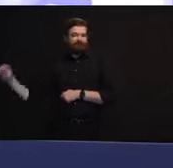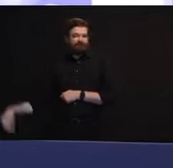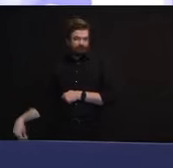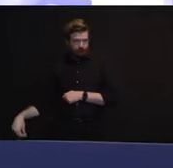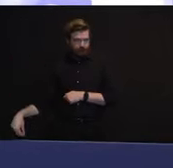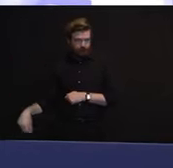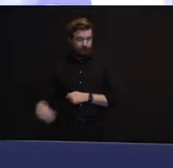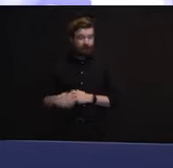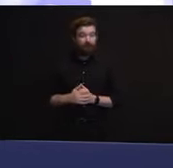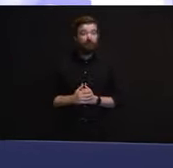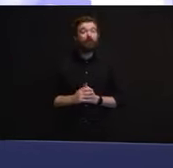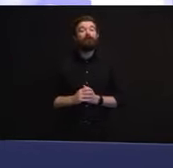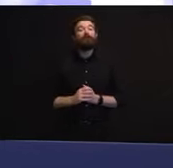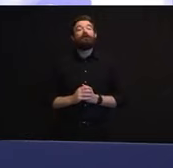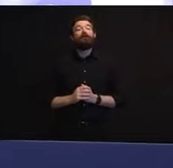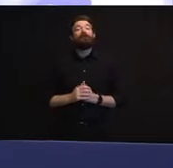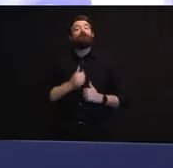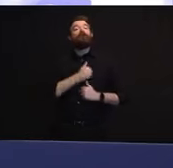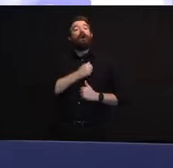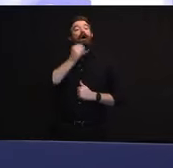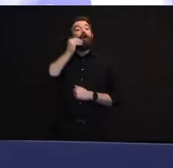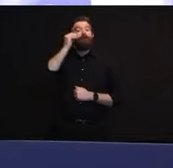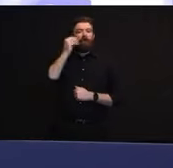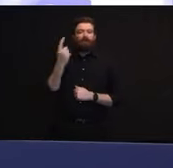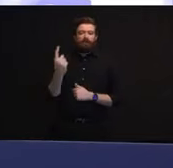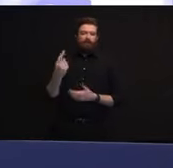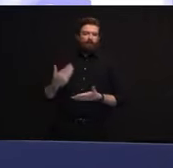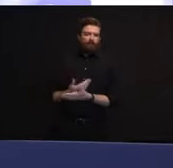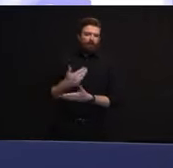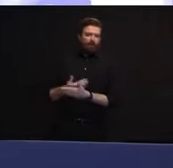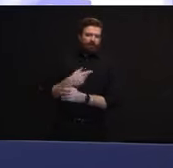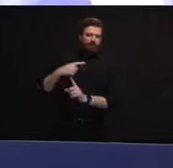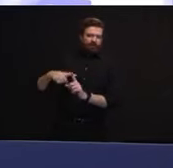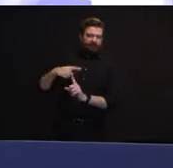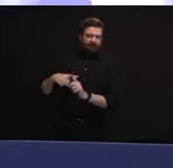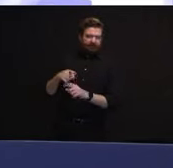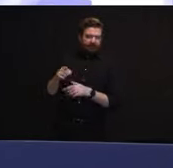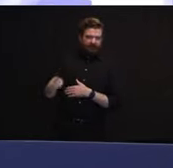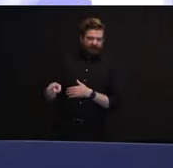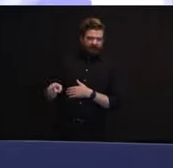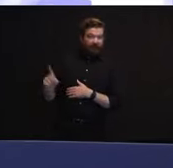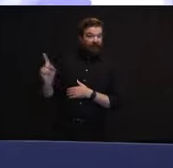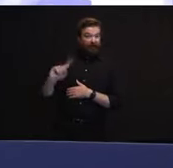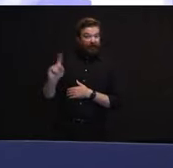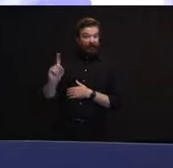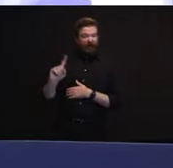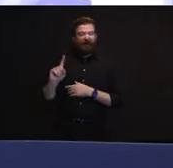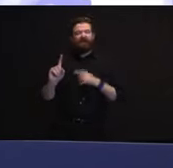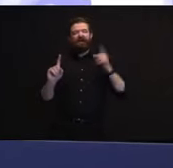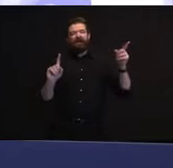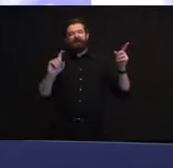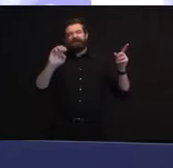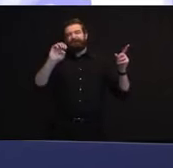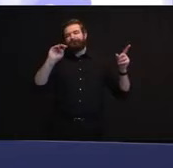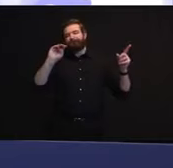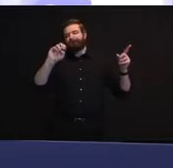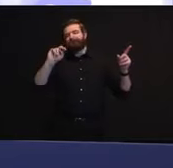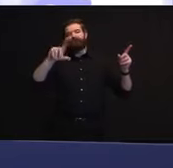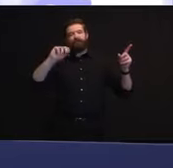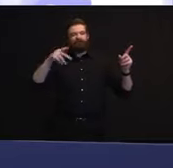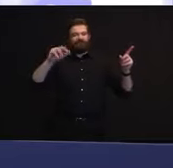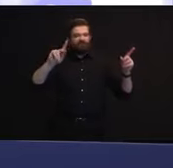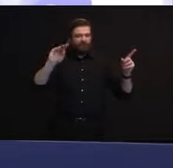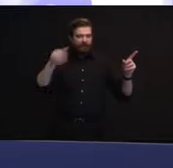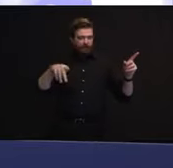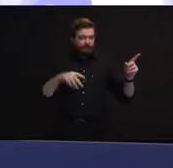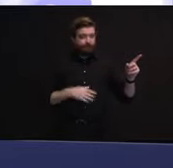veterans' homes, there's one new positive among residents at the Menlo Park home. There are a cumulative total of 408